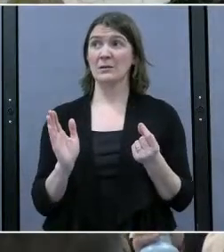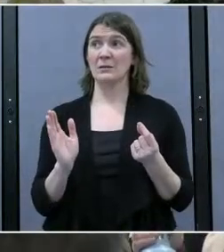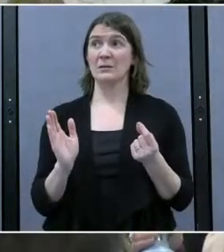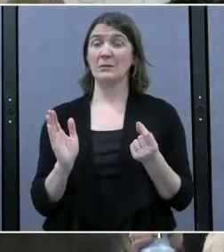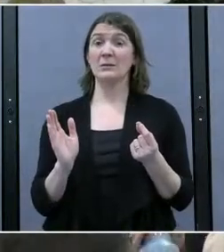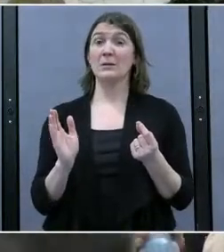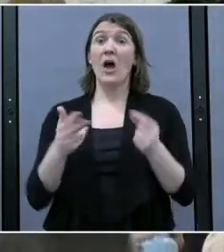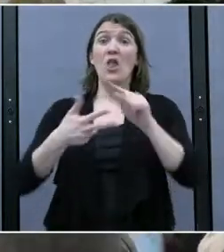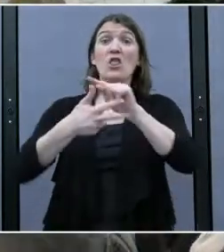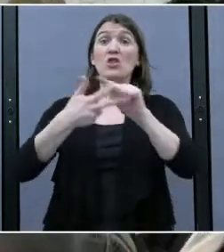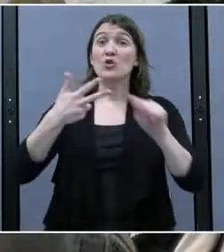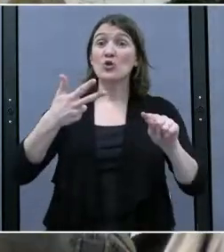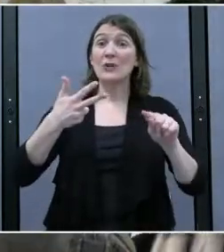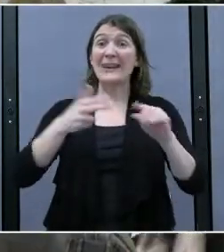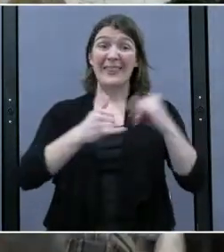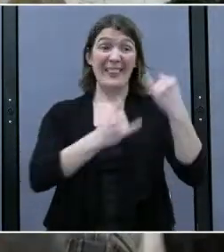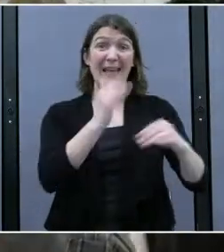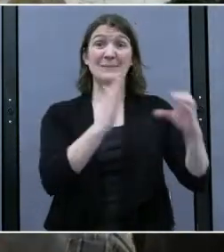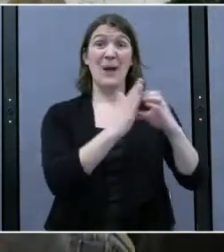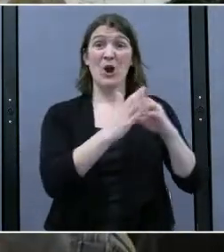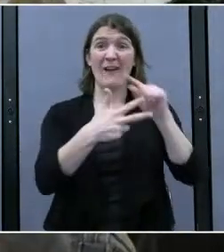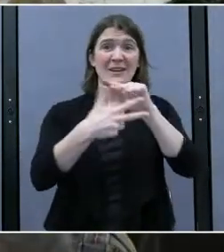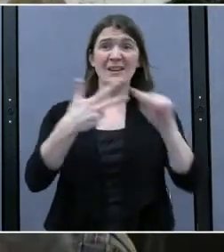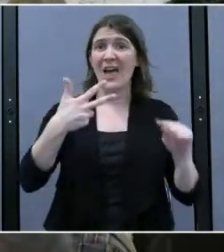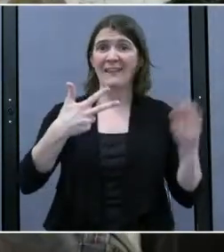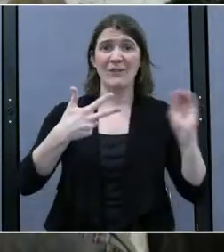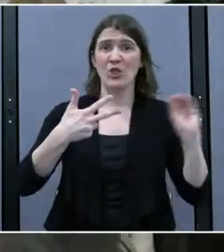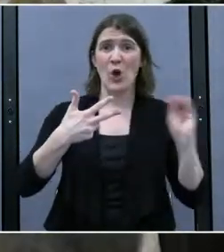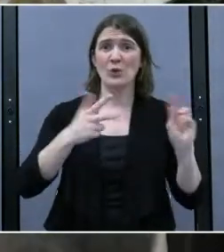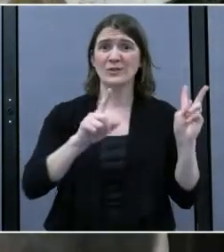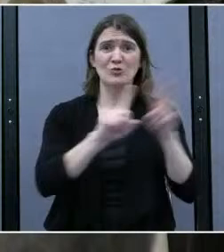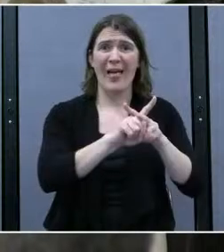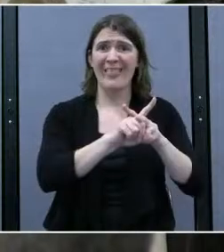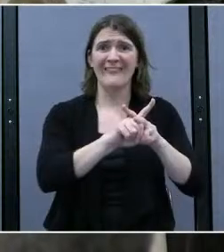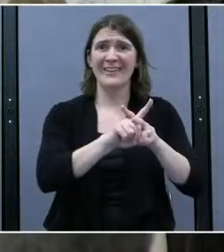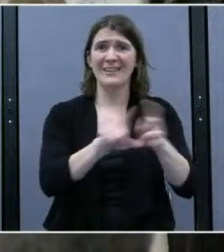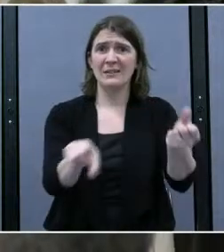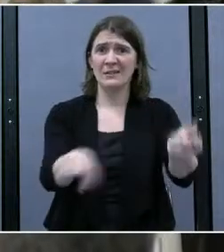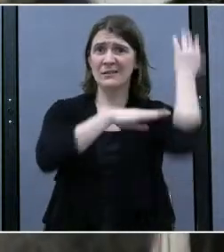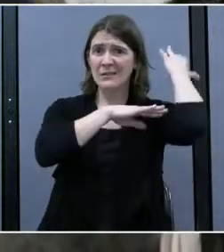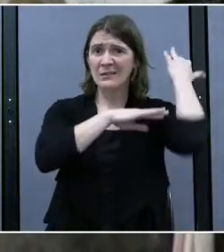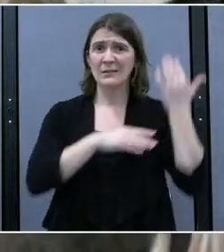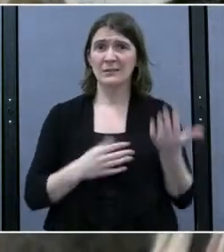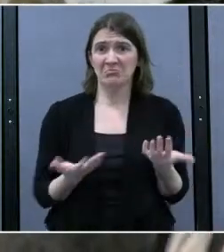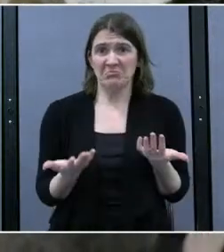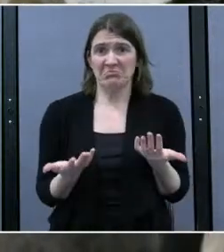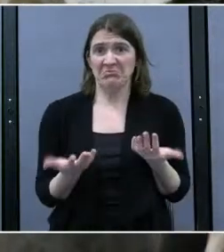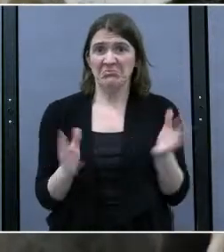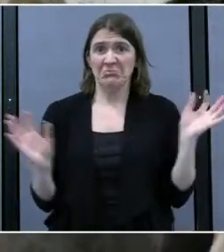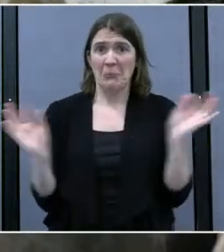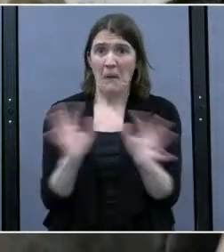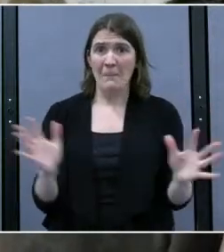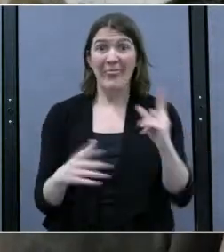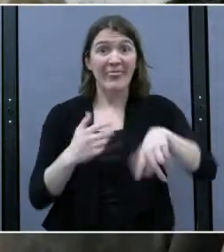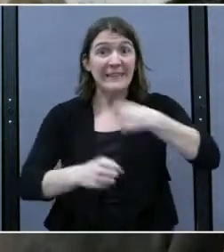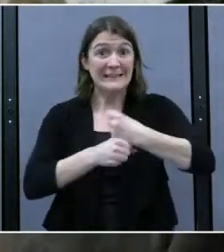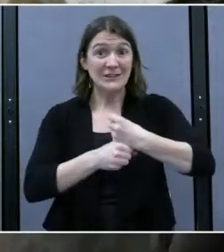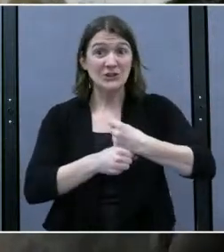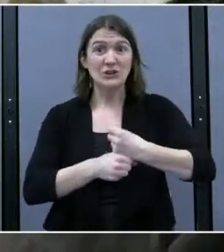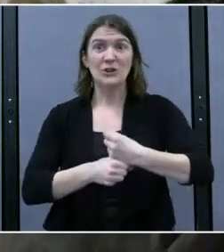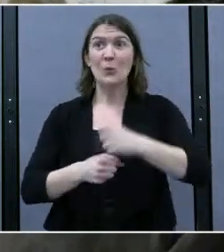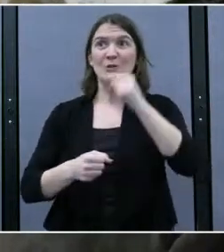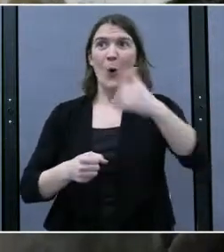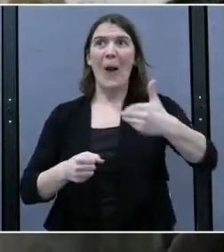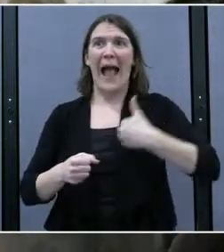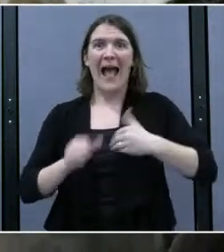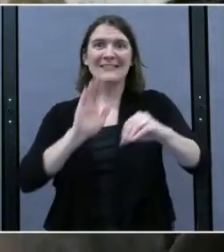none of those three things in the last paragraph are relevant to us at all on this year, because we don't